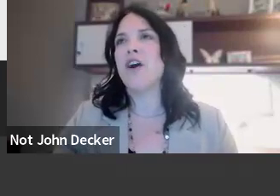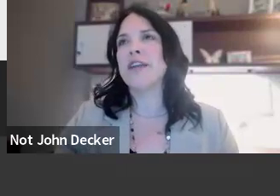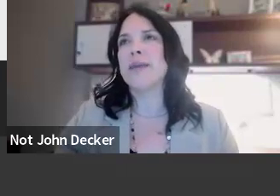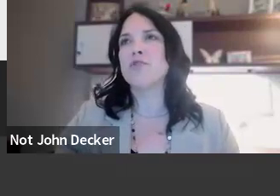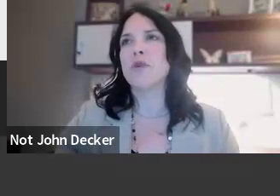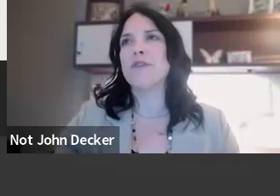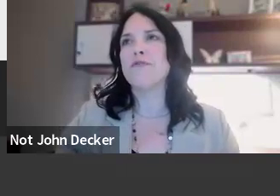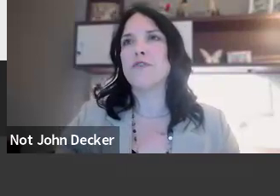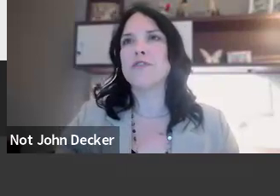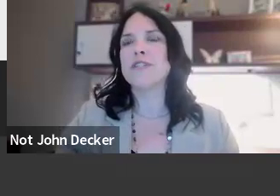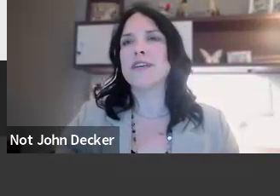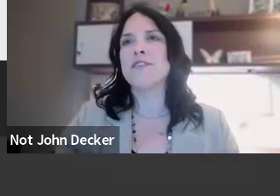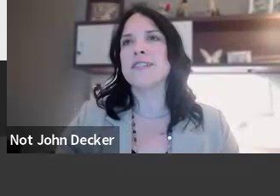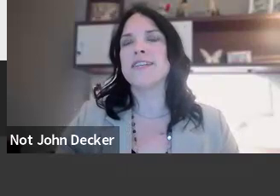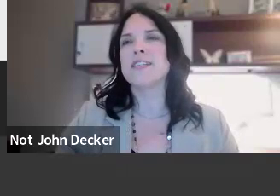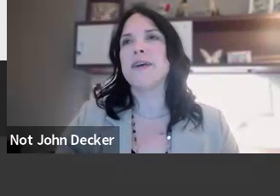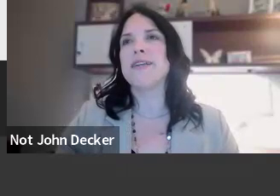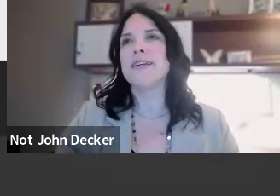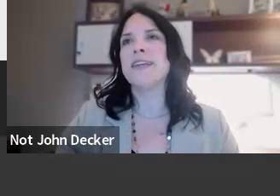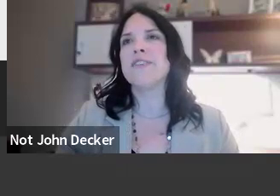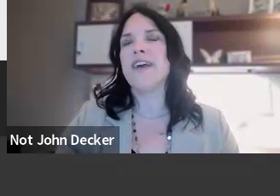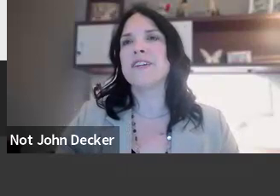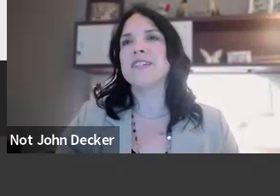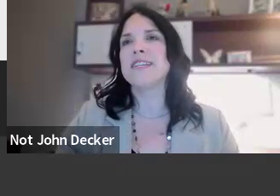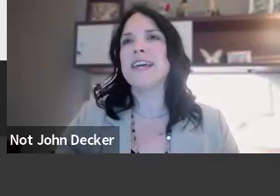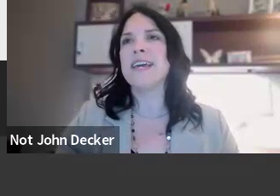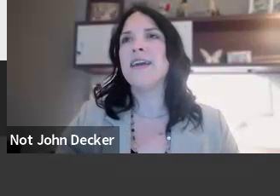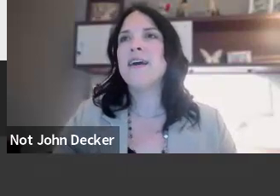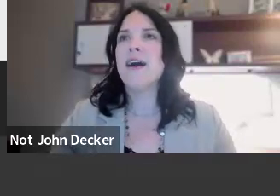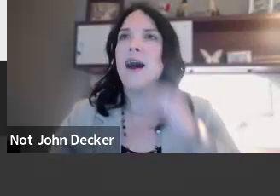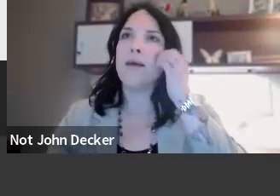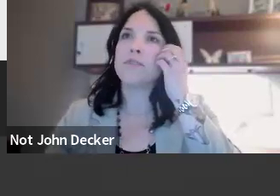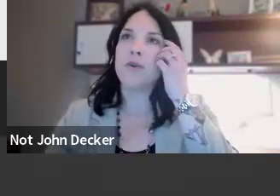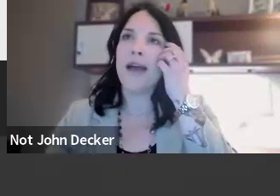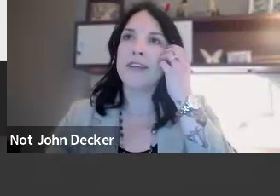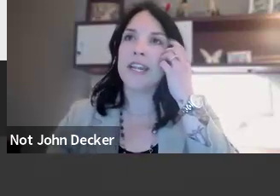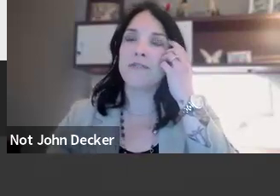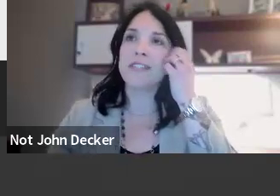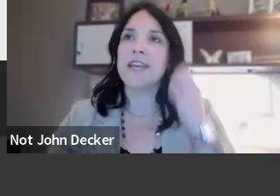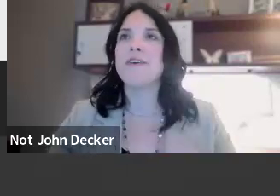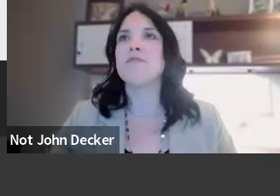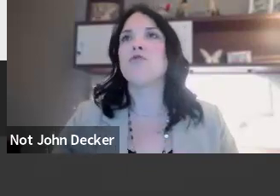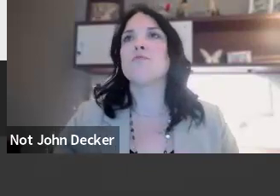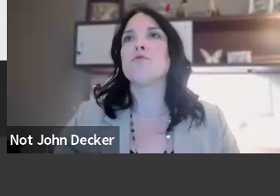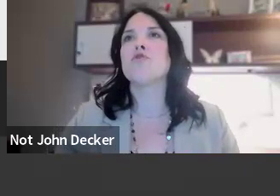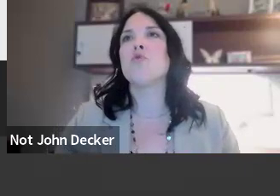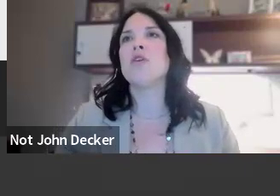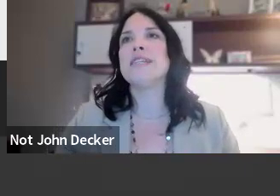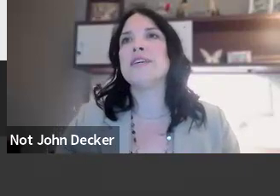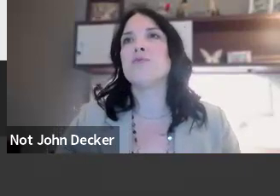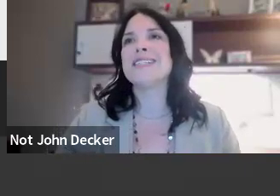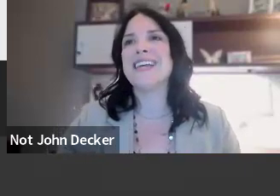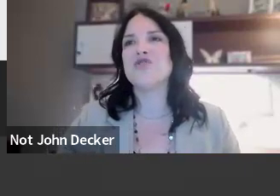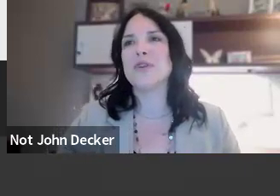So it looks like on April 21st, there is a 6-bed 11th advocacy day. So advocating for safe and